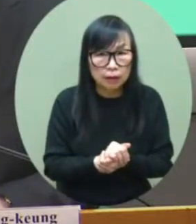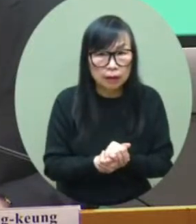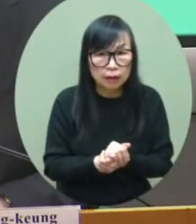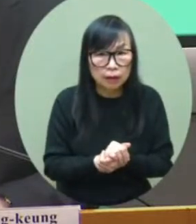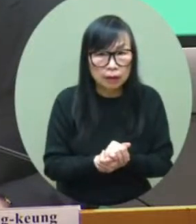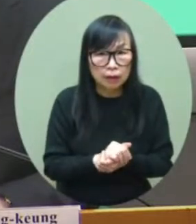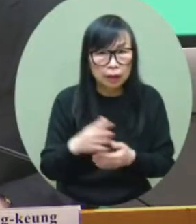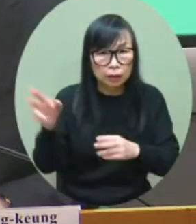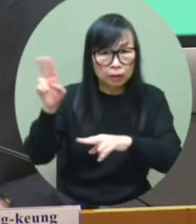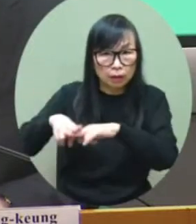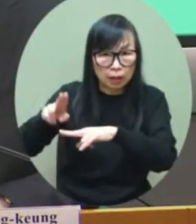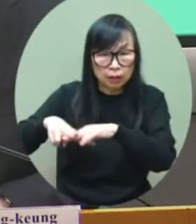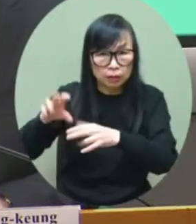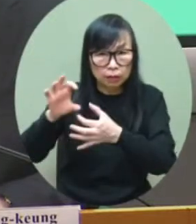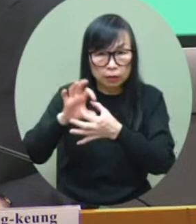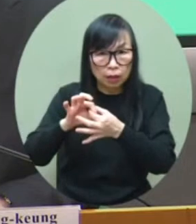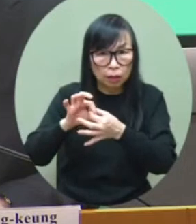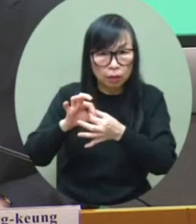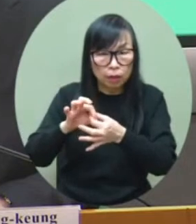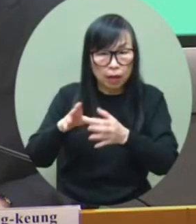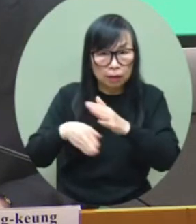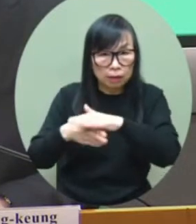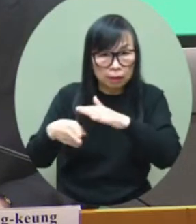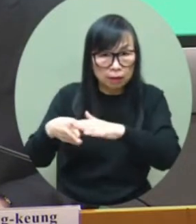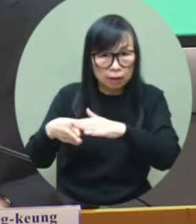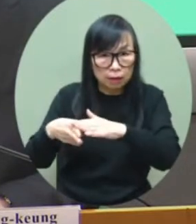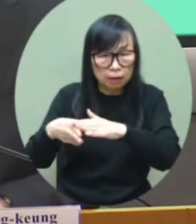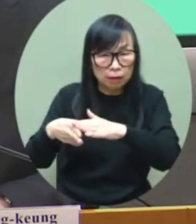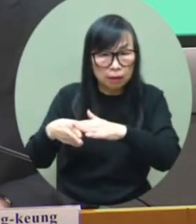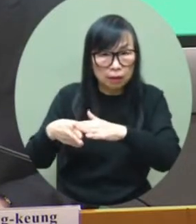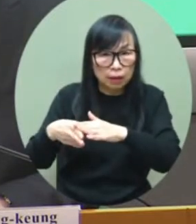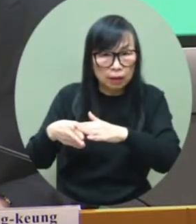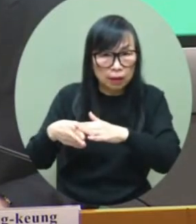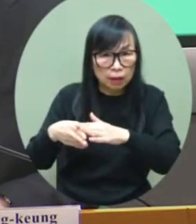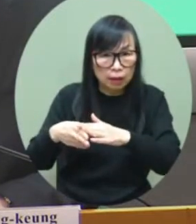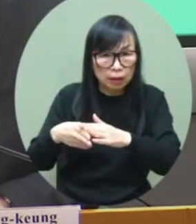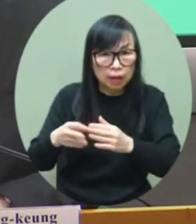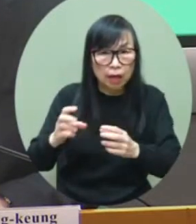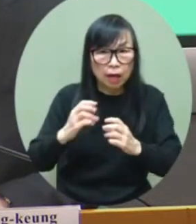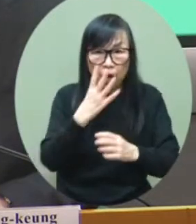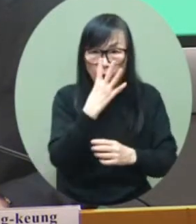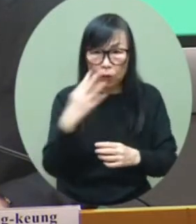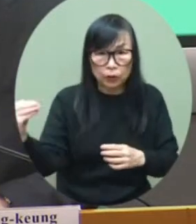we would need a little bit more time to talk to the relevant